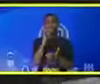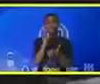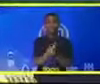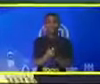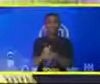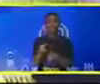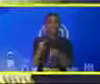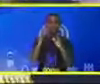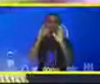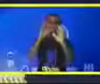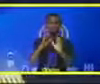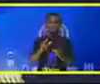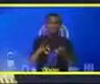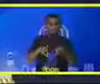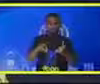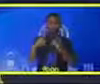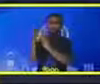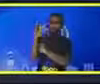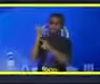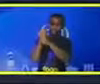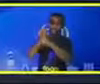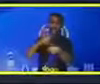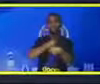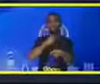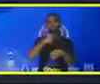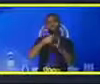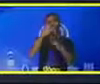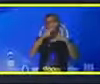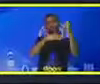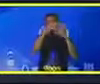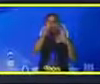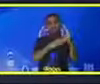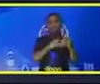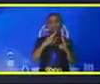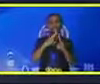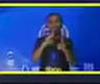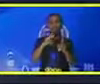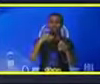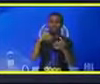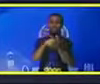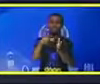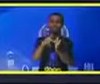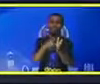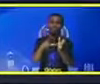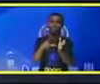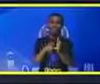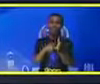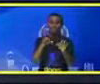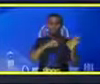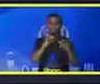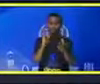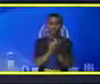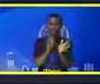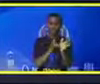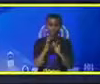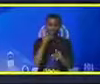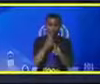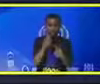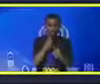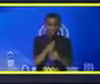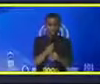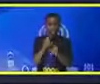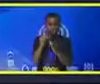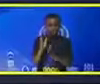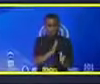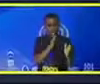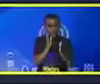that God built by himself, to the point that Luke 2:52 tells us that Jesus, preparing himself for an excelling